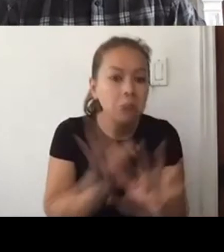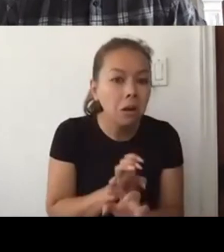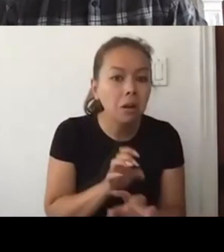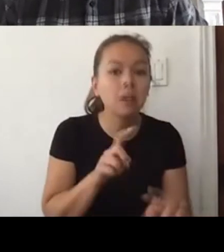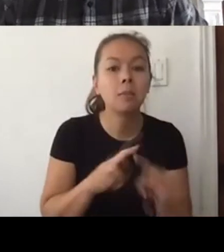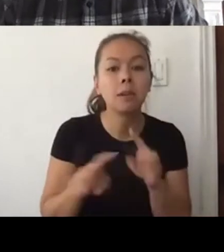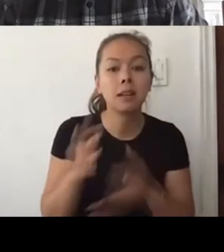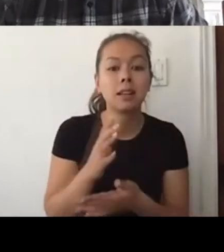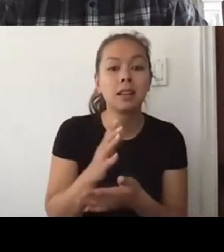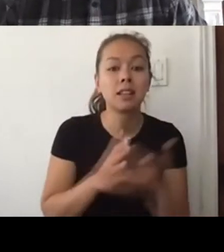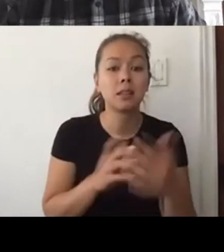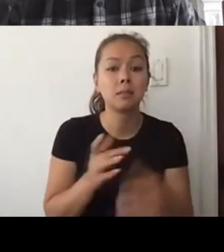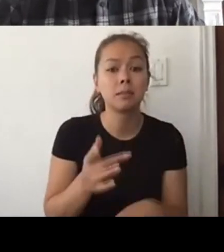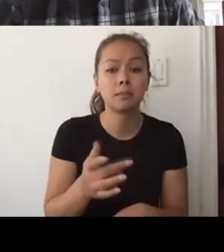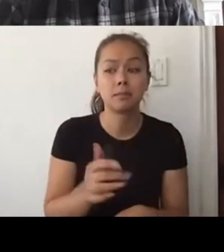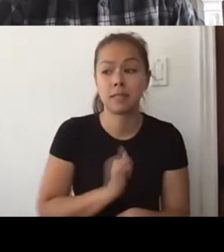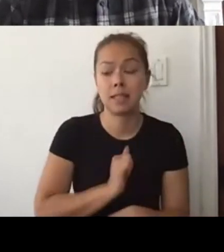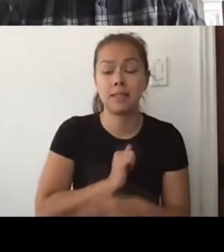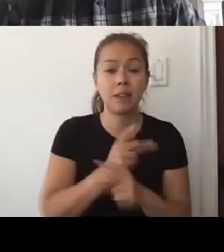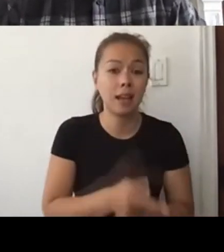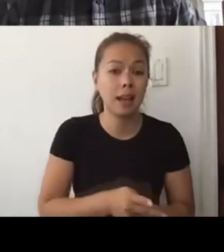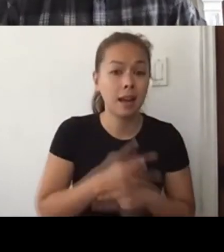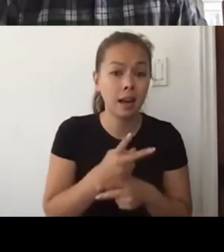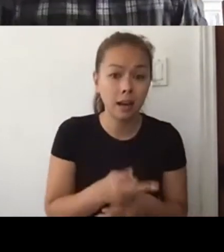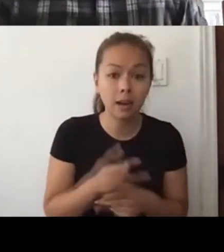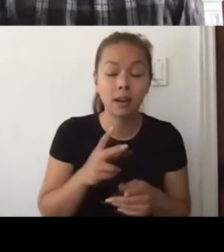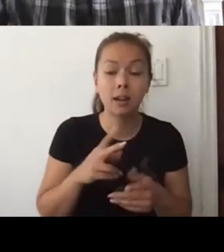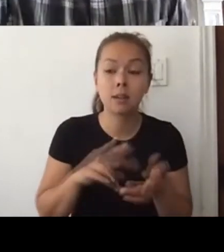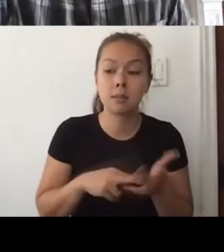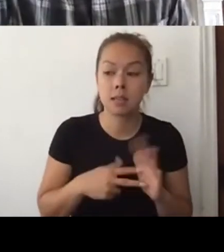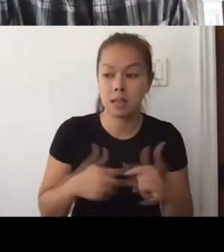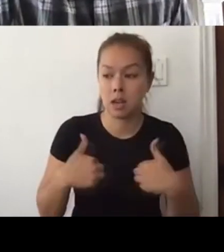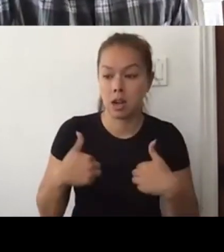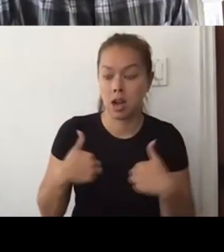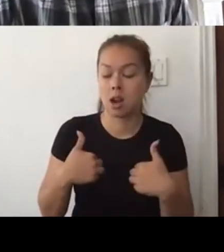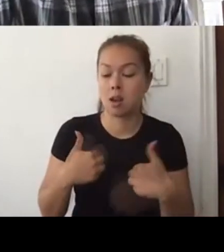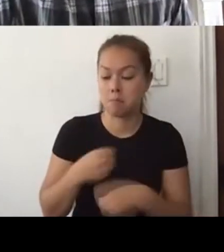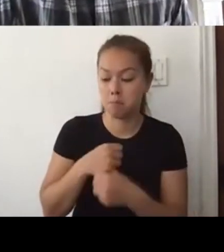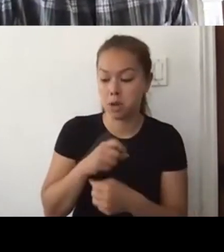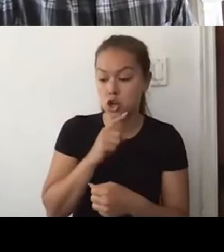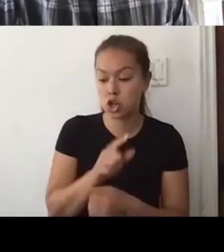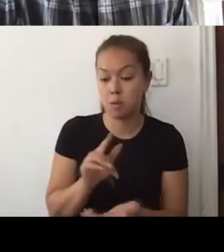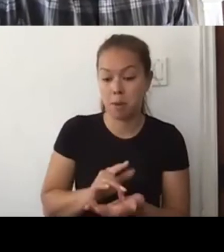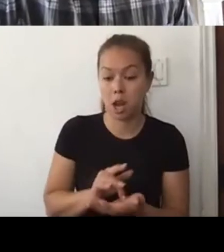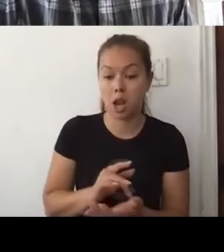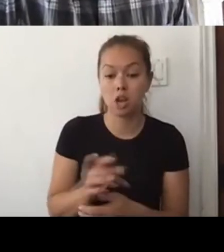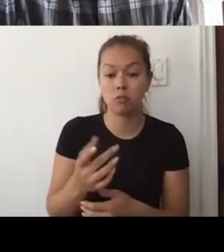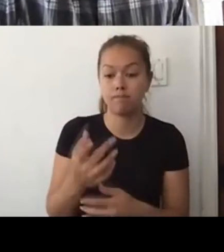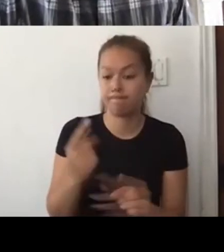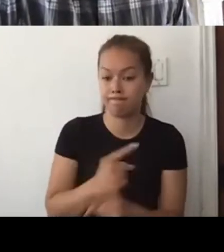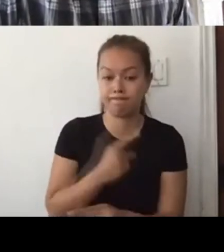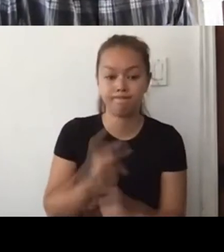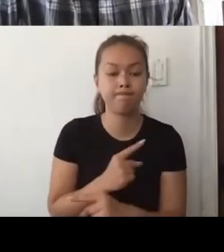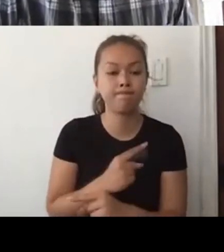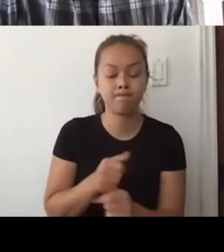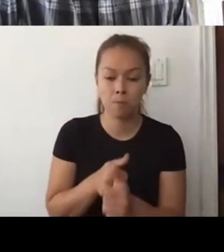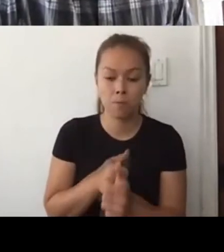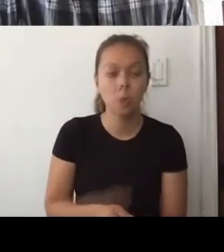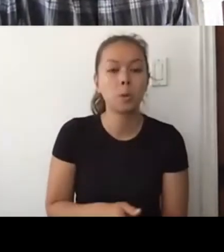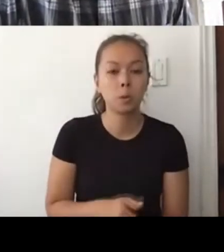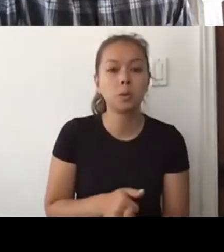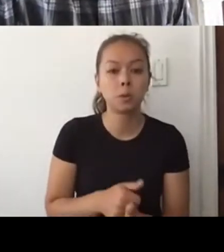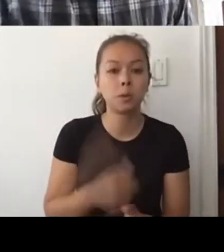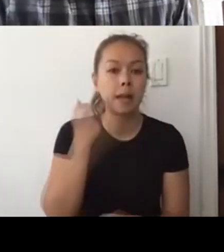sure I take my medications, right, when I need them, or, you know, making sure that I'm really